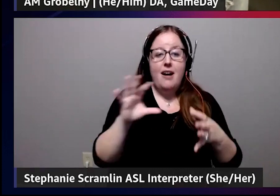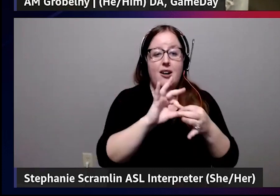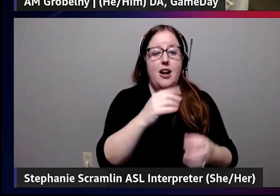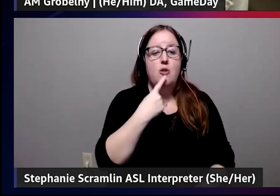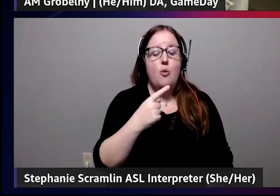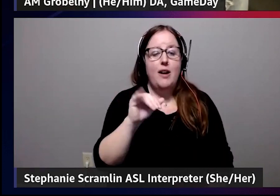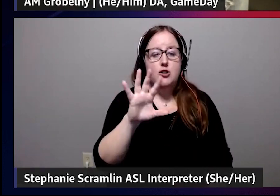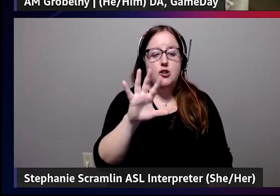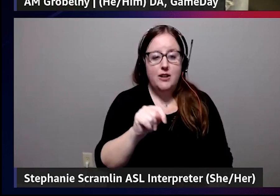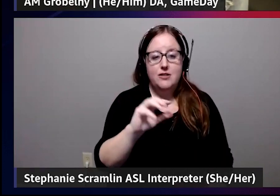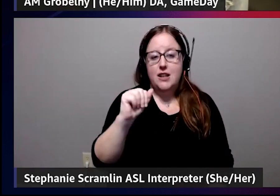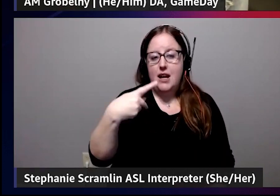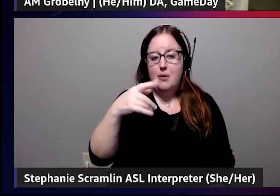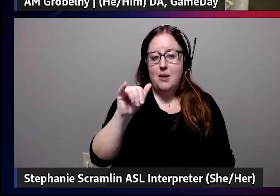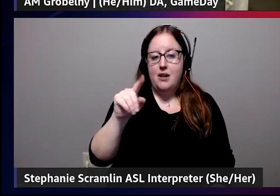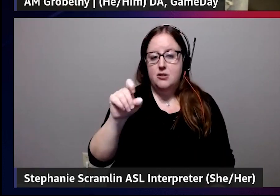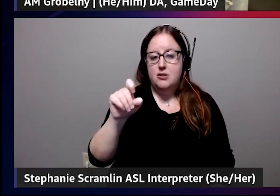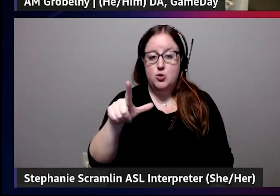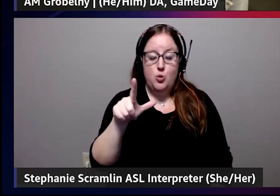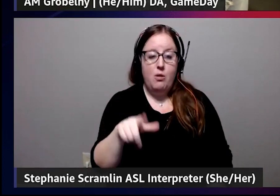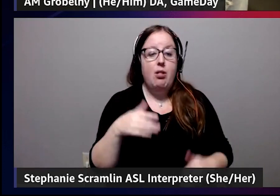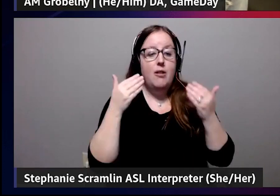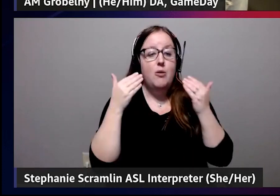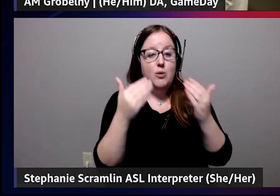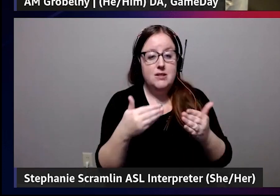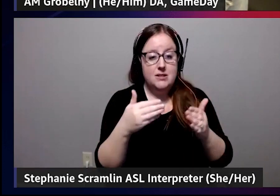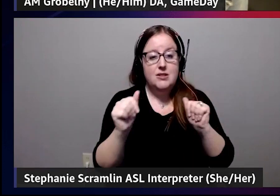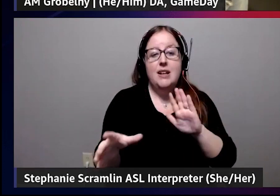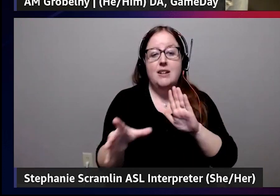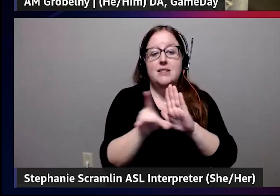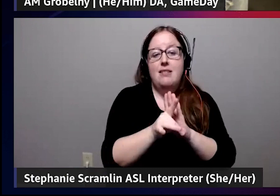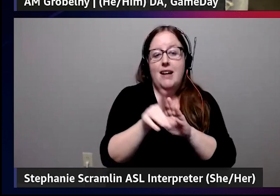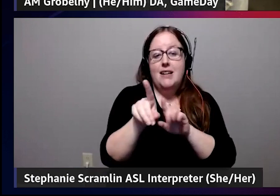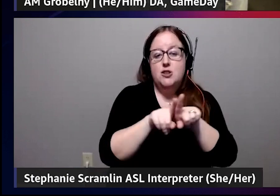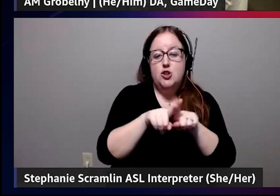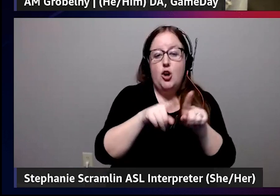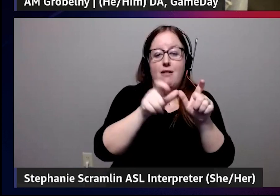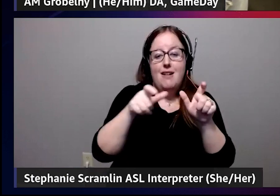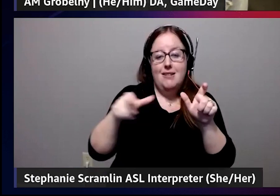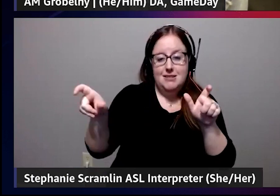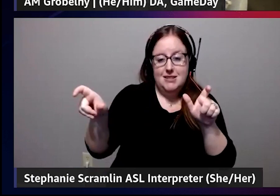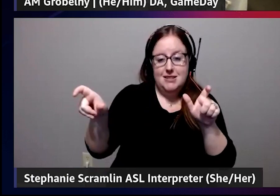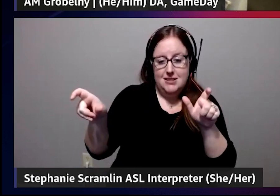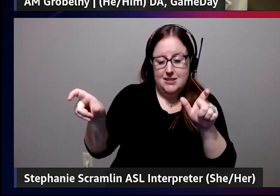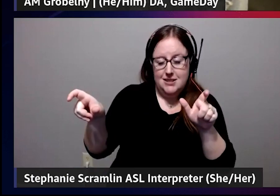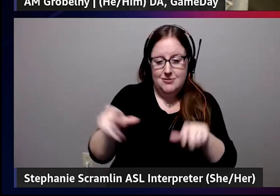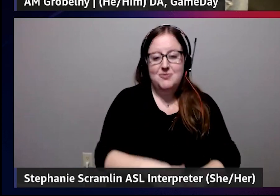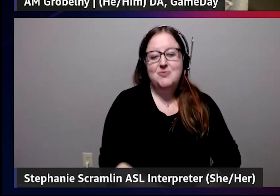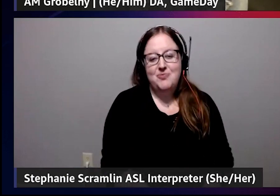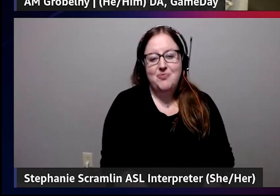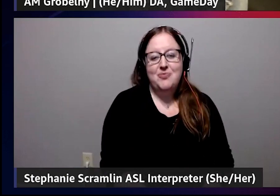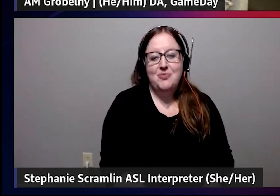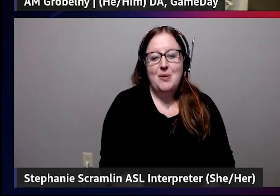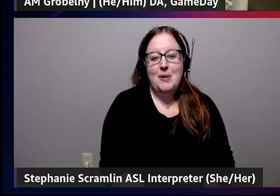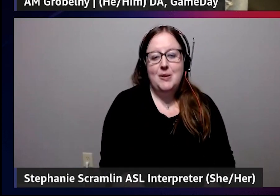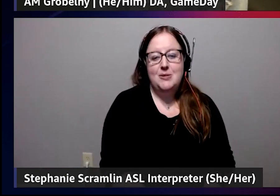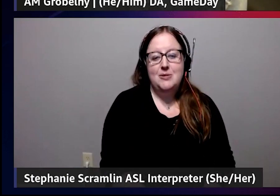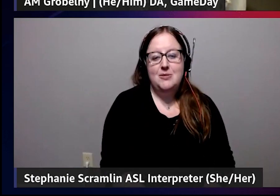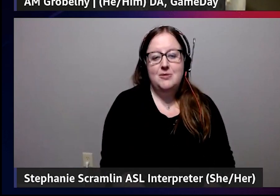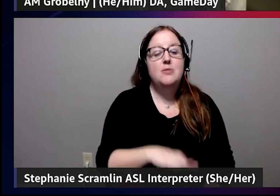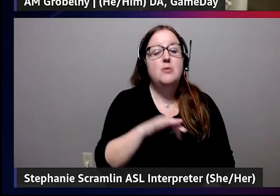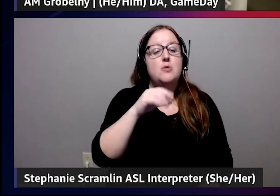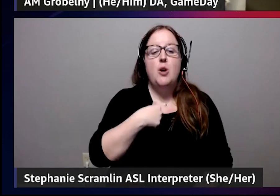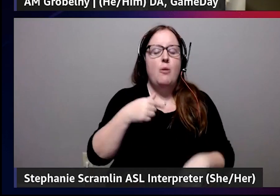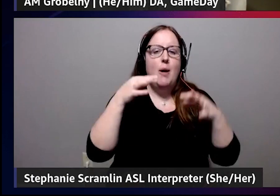tools right away, and you'll get your own SelectStar instance like within hours. So I would